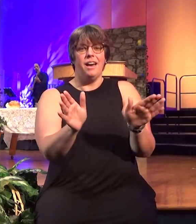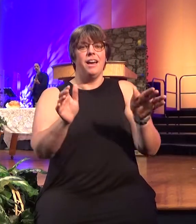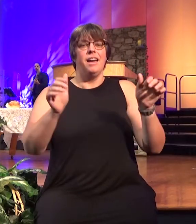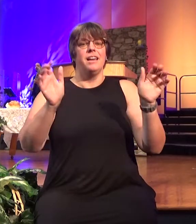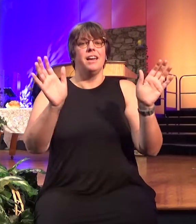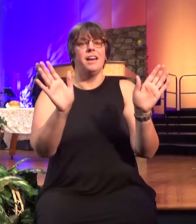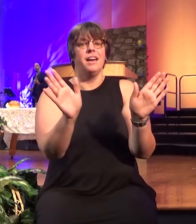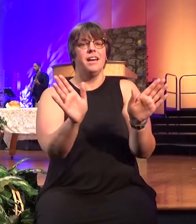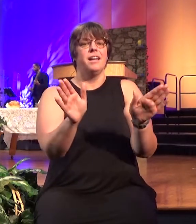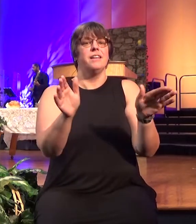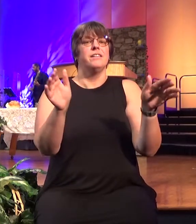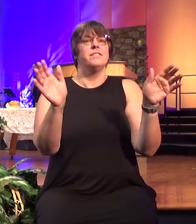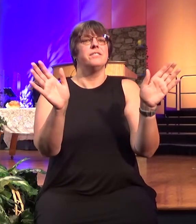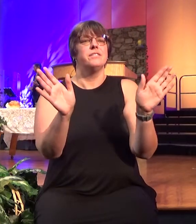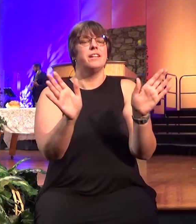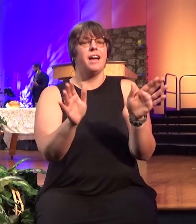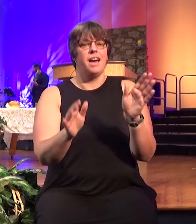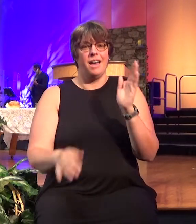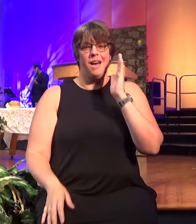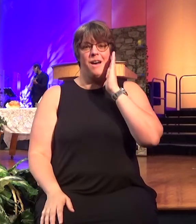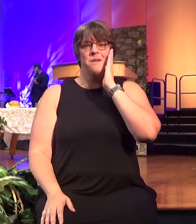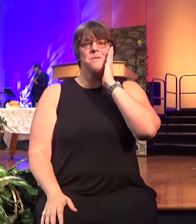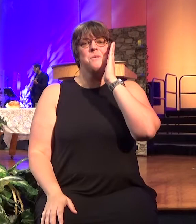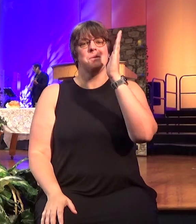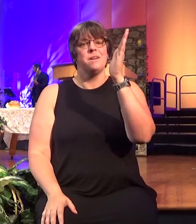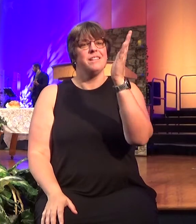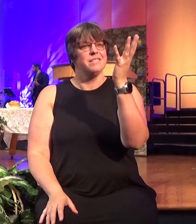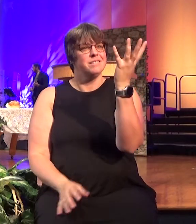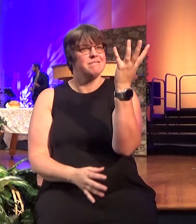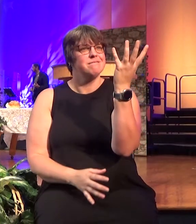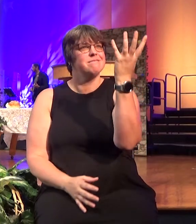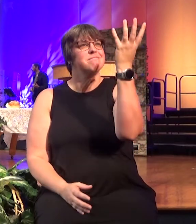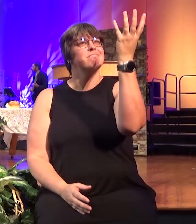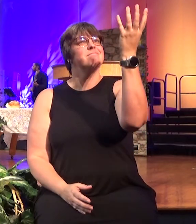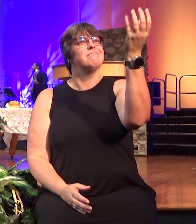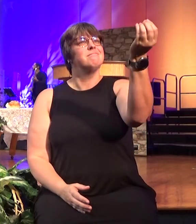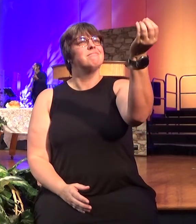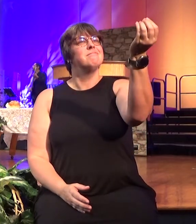I will fly high.